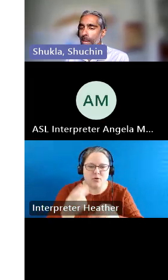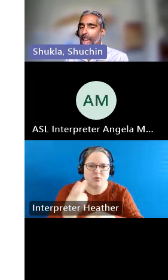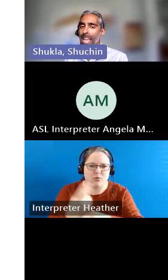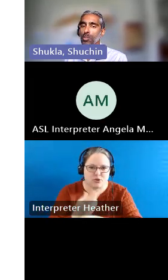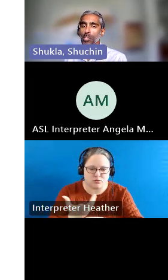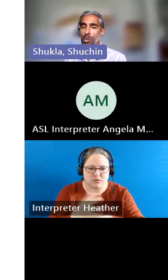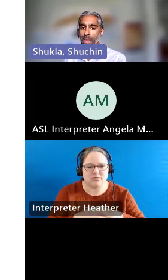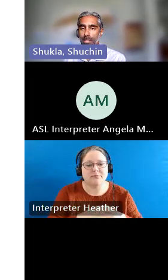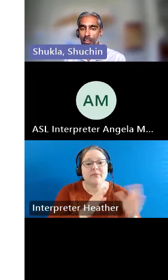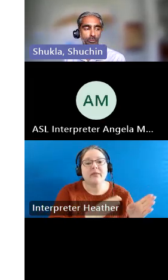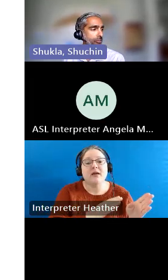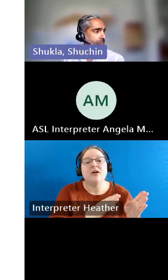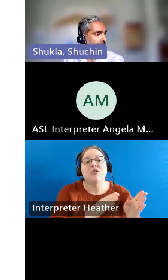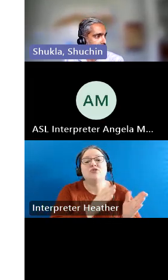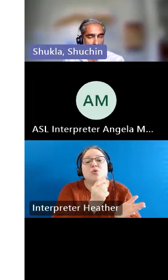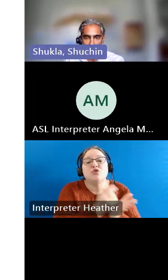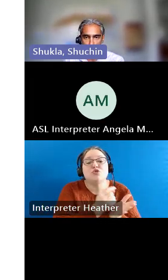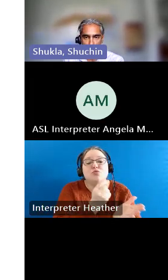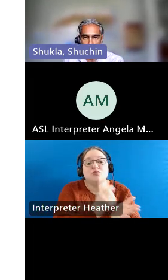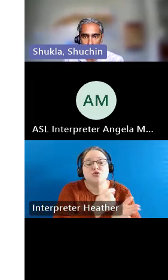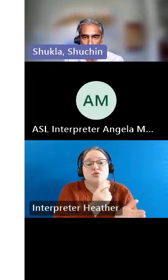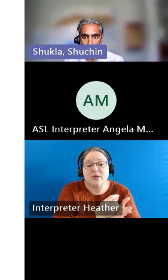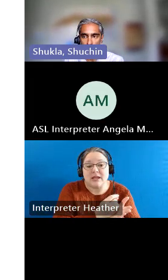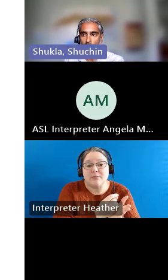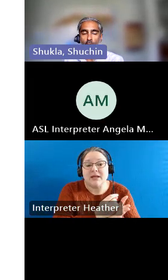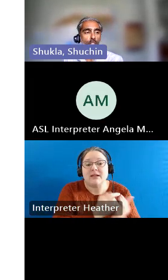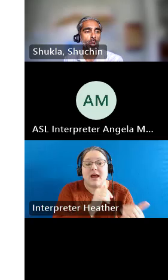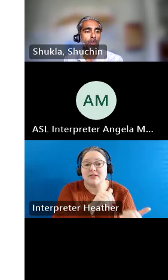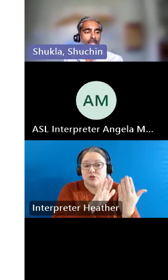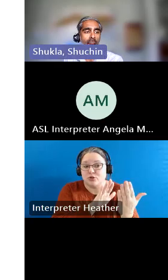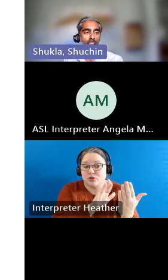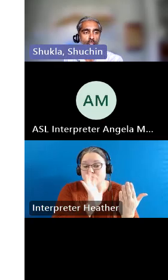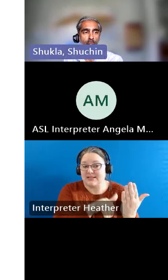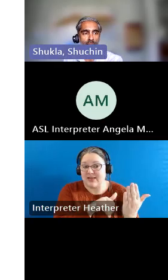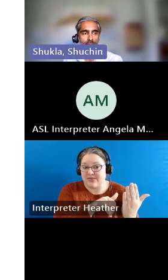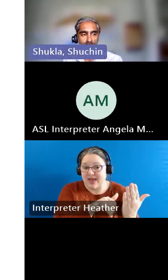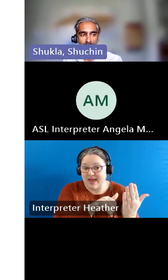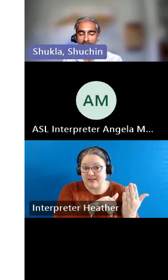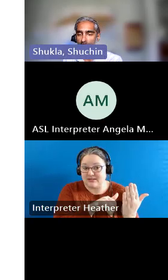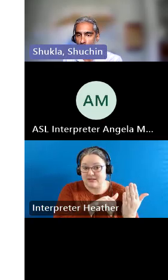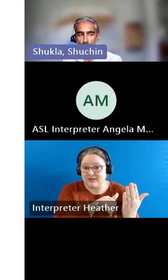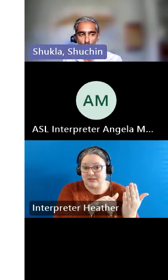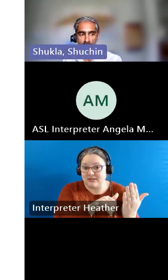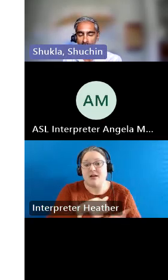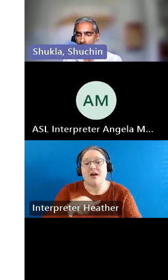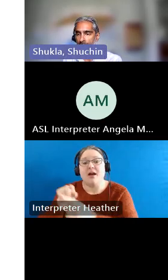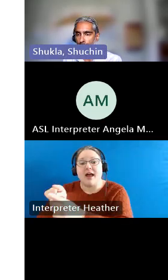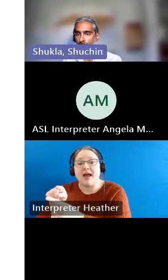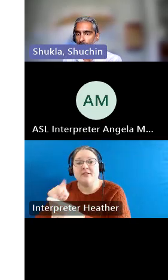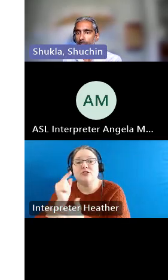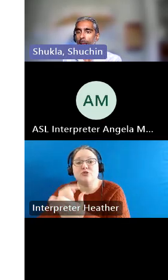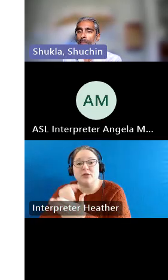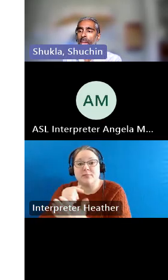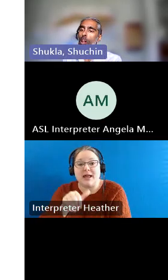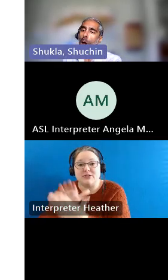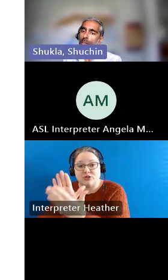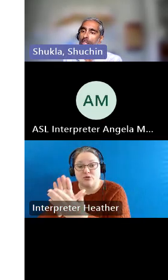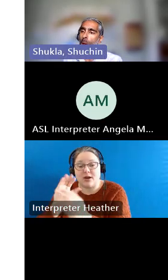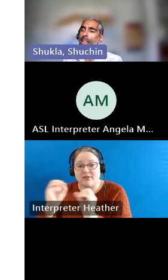So treatment has to address the physiologic. Treatment's got to address this lack of control, which is again in the